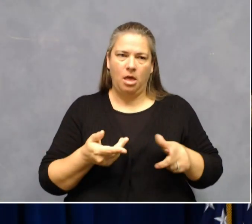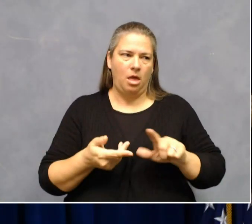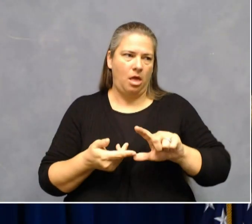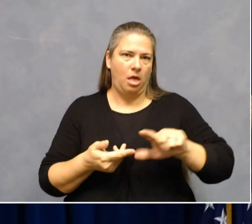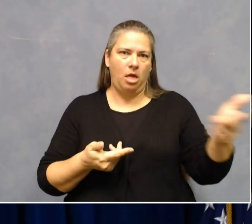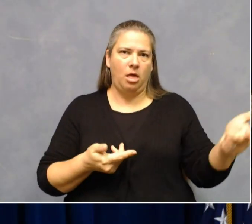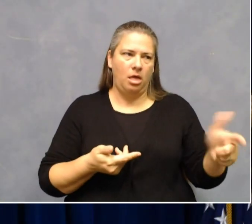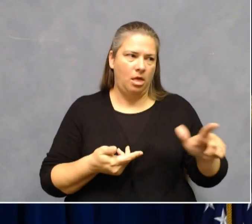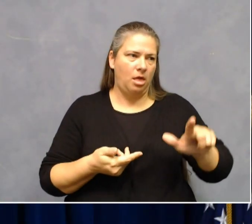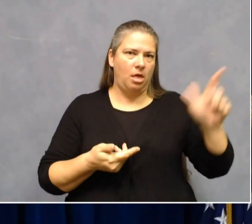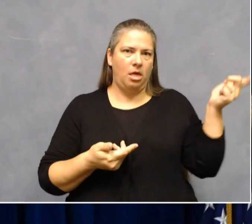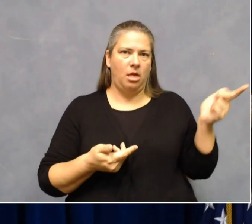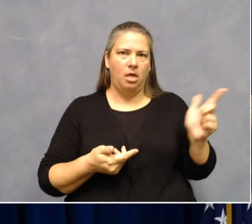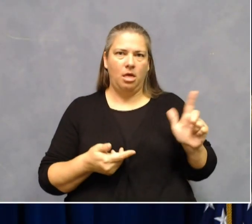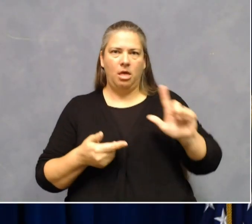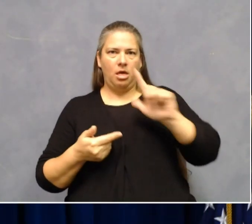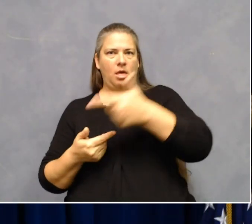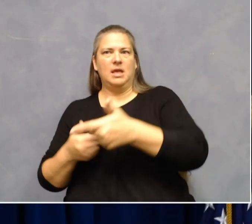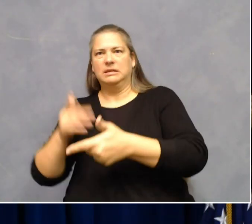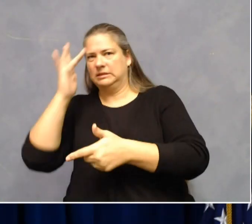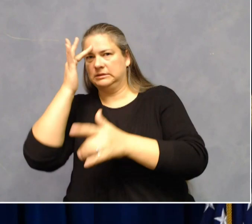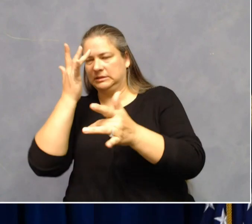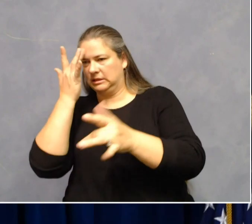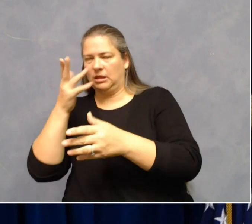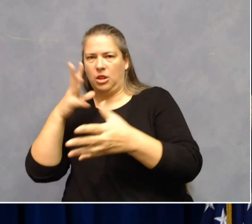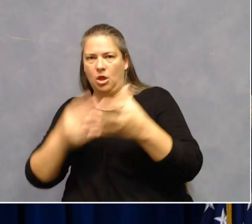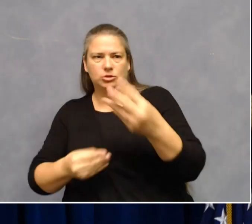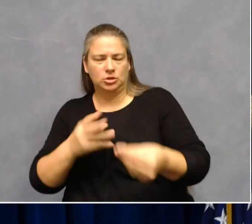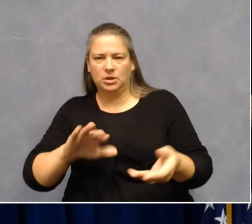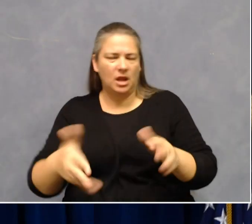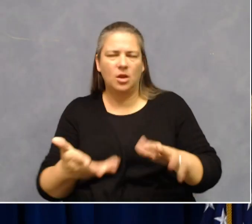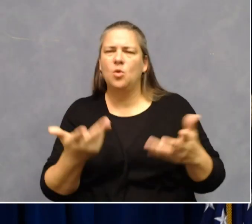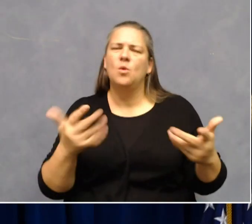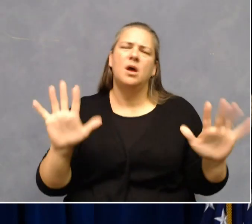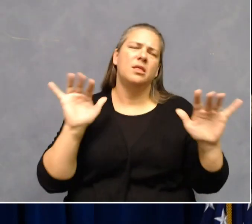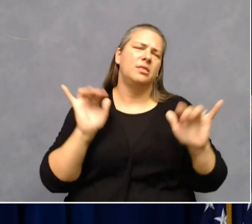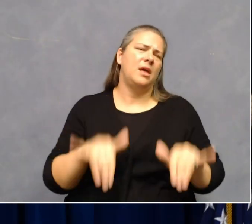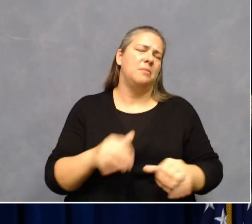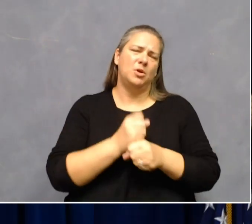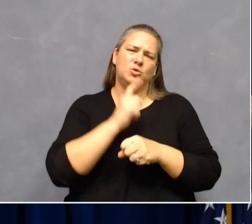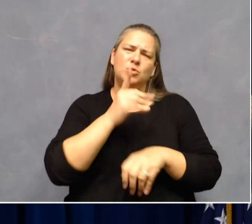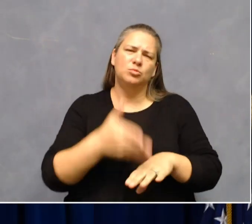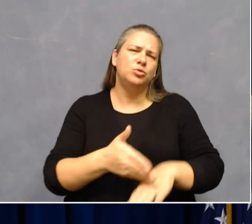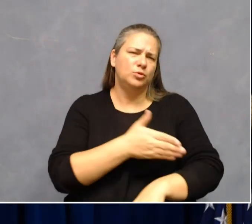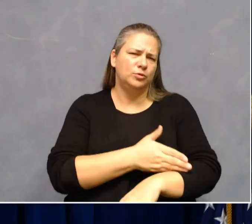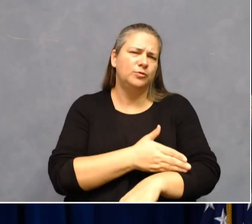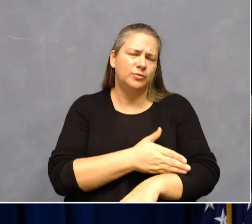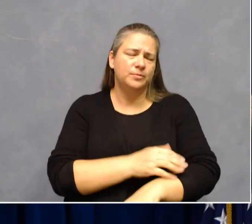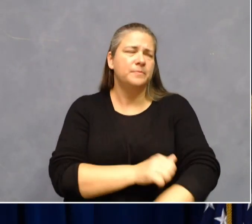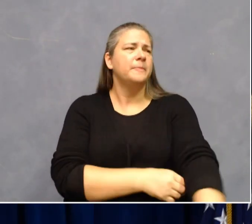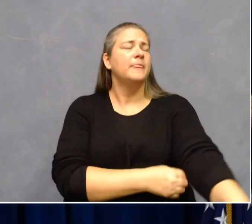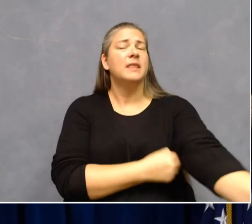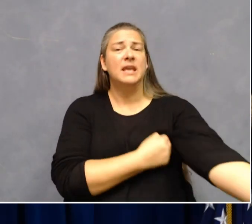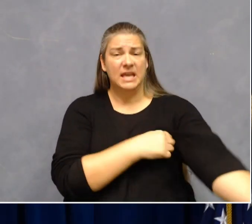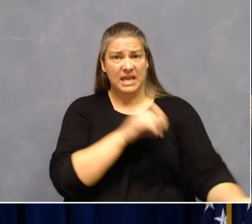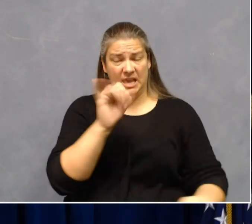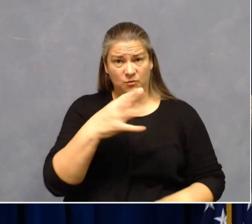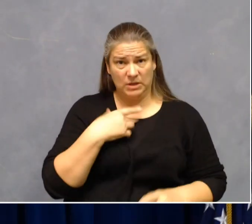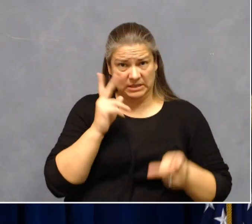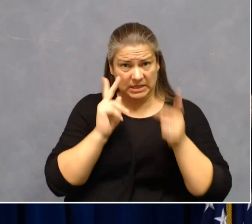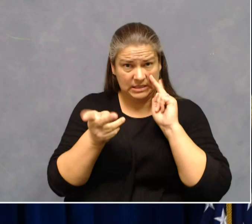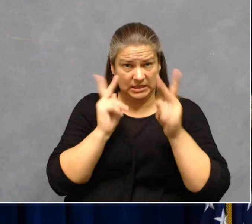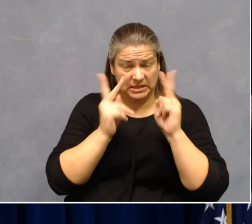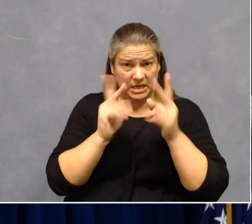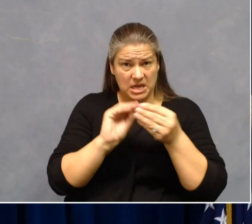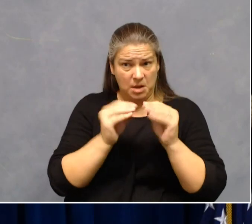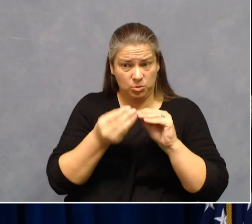small gatherings that we are doing a lot better. And it may be, if we continue to see our numbers going up the way they